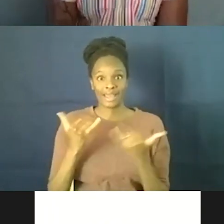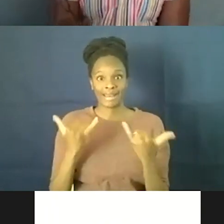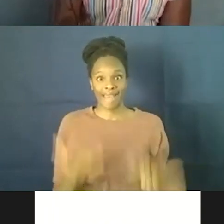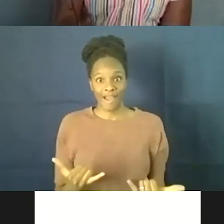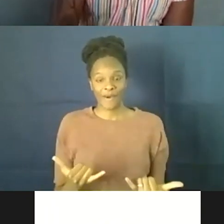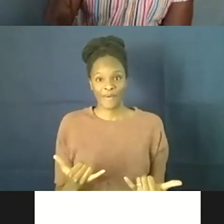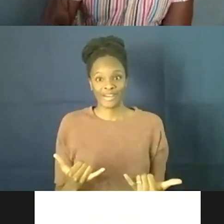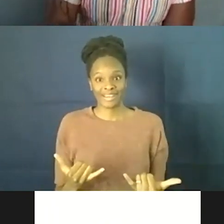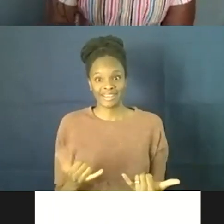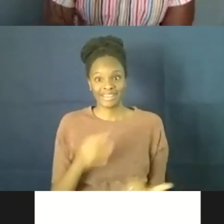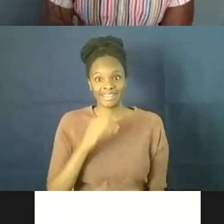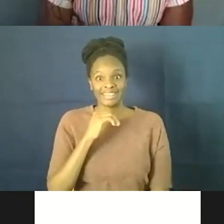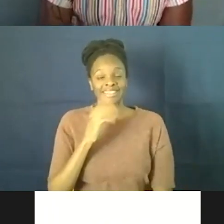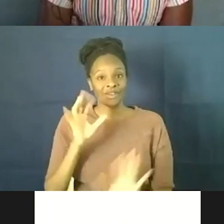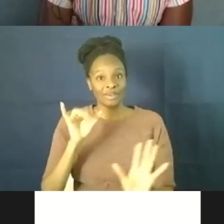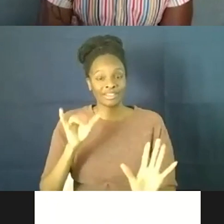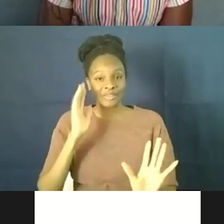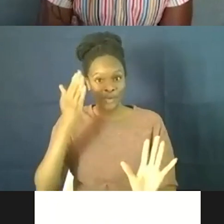Step one, gonna be weird.